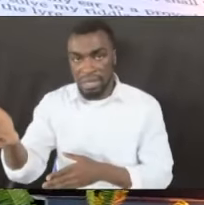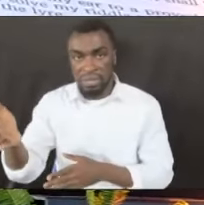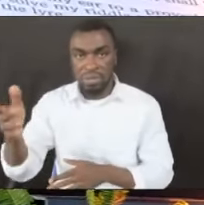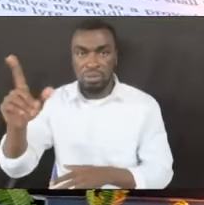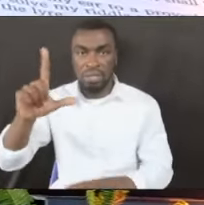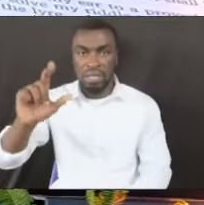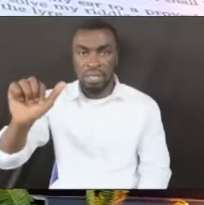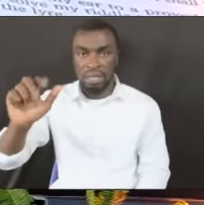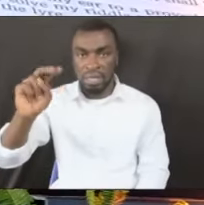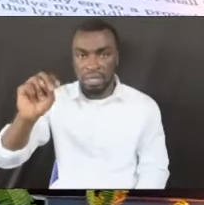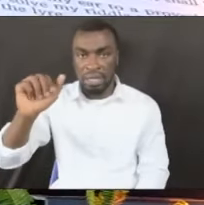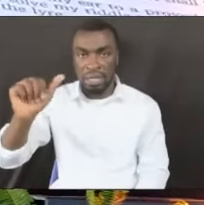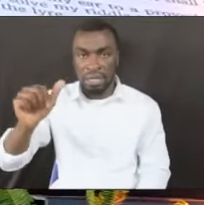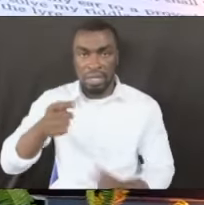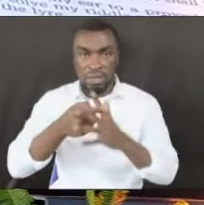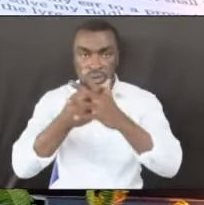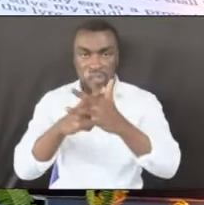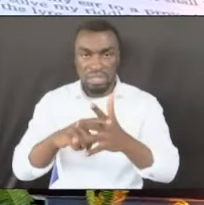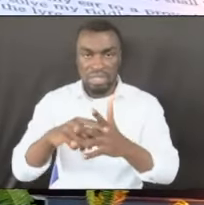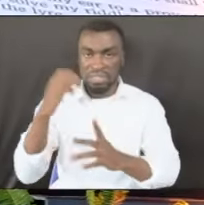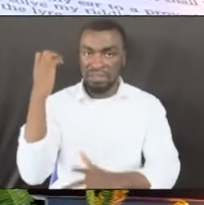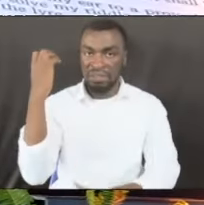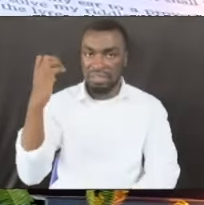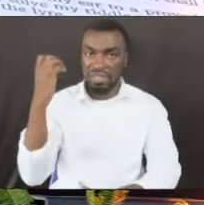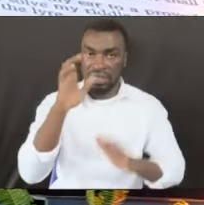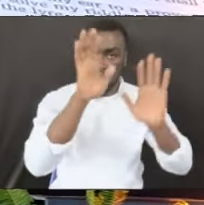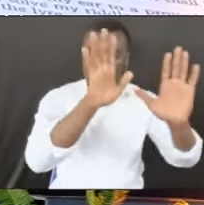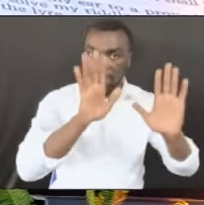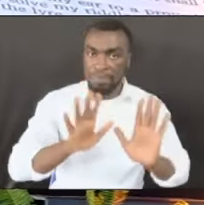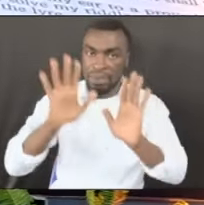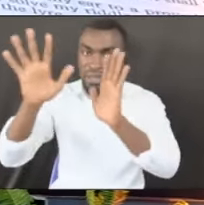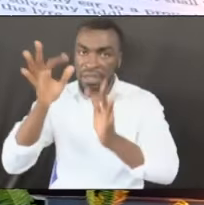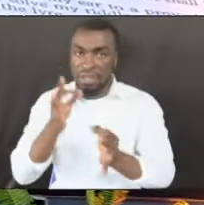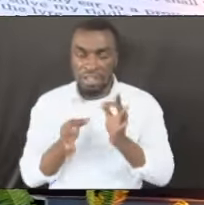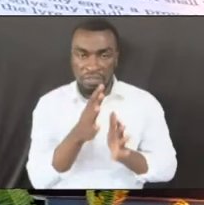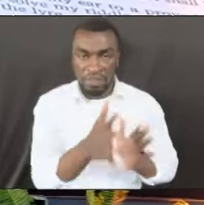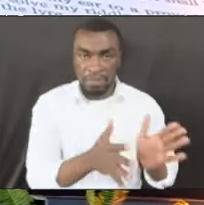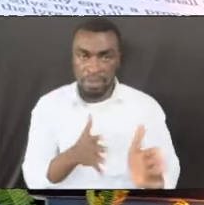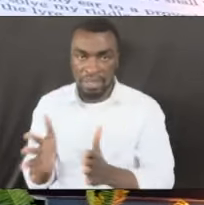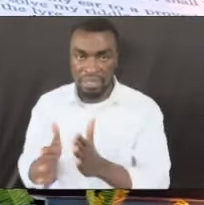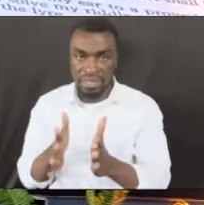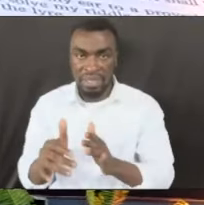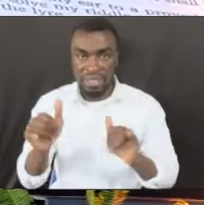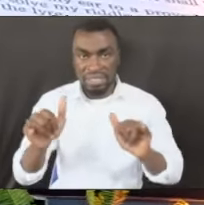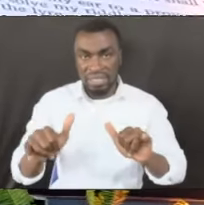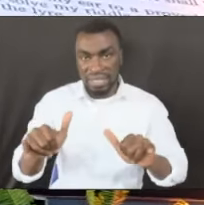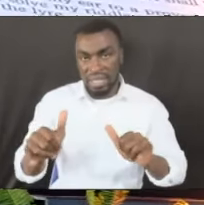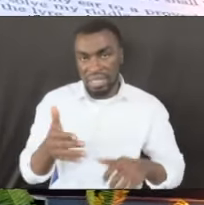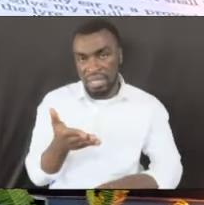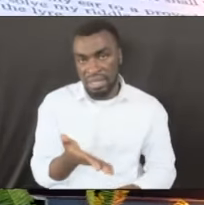evangelistic campaign if the plans that were in place still hold.